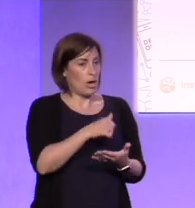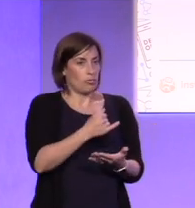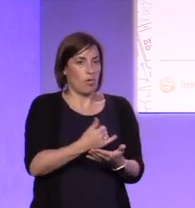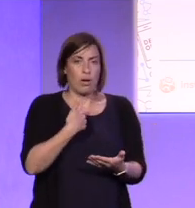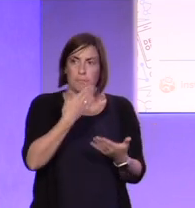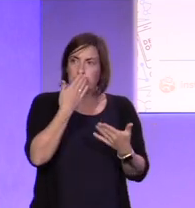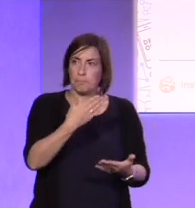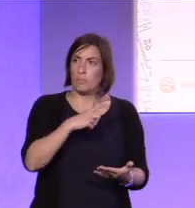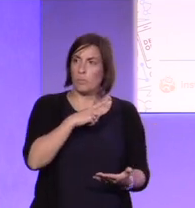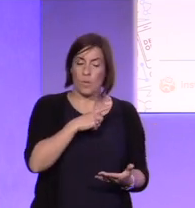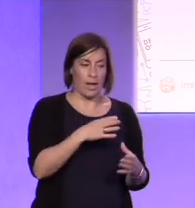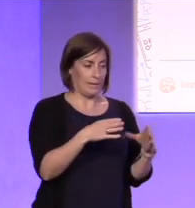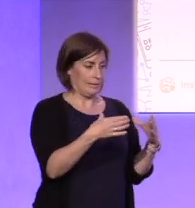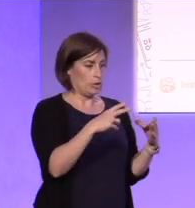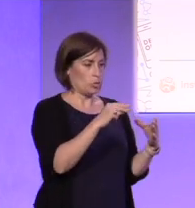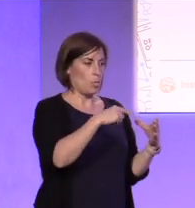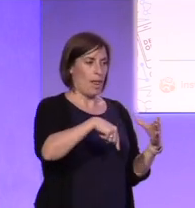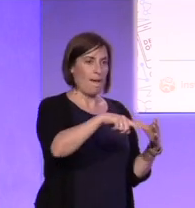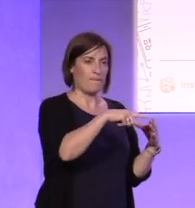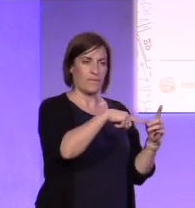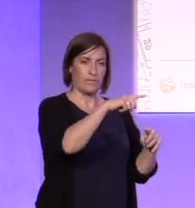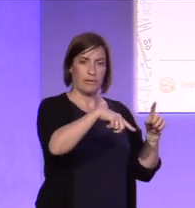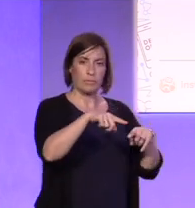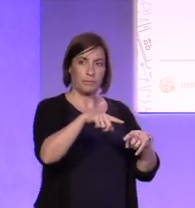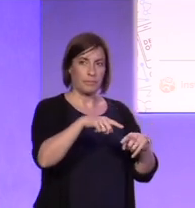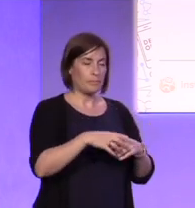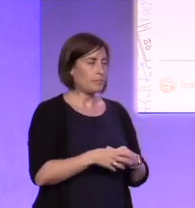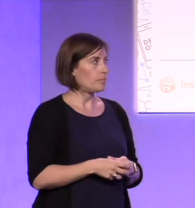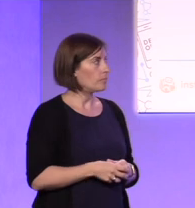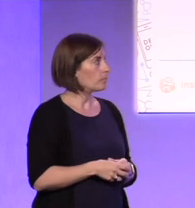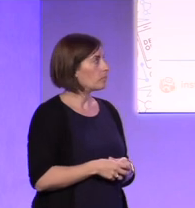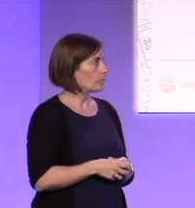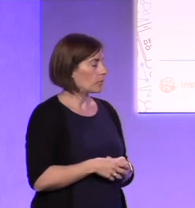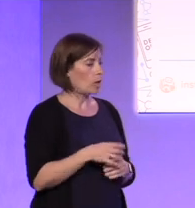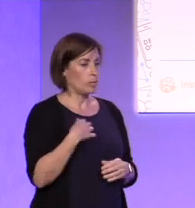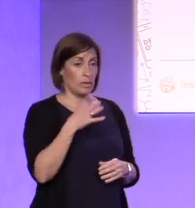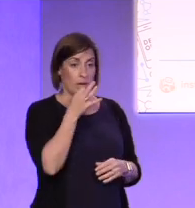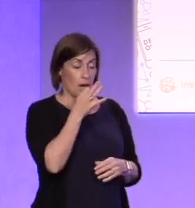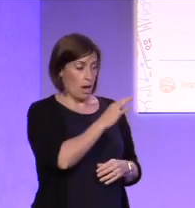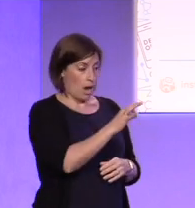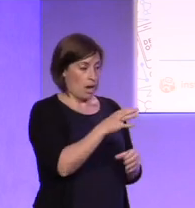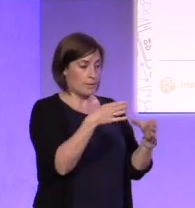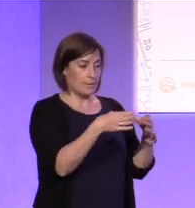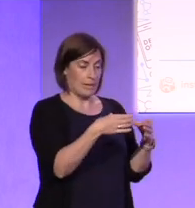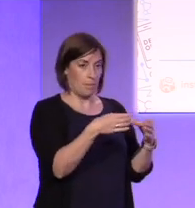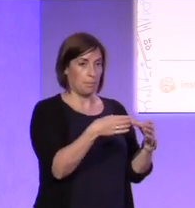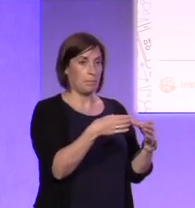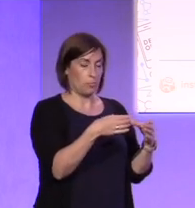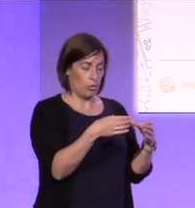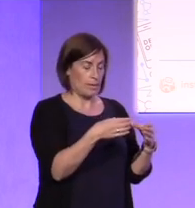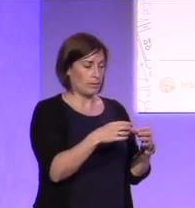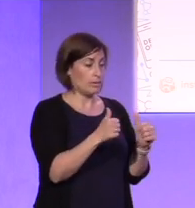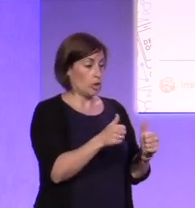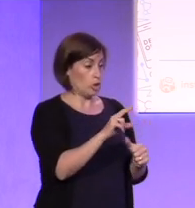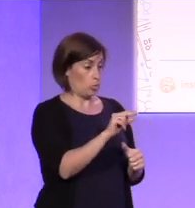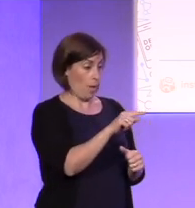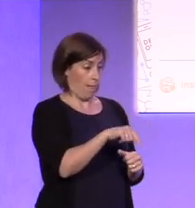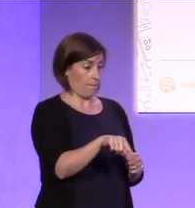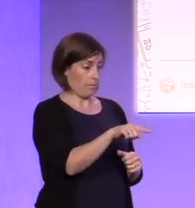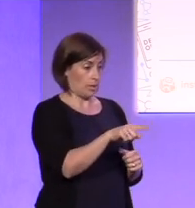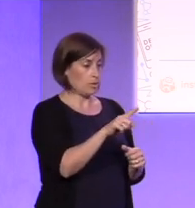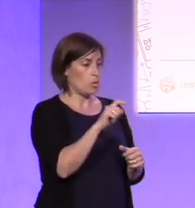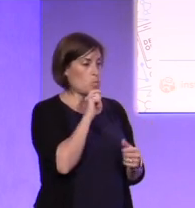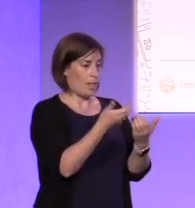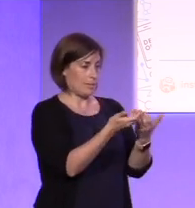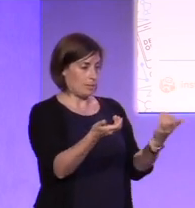to do was to go back to basics once more, and we said to our team, we want you to organize yourselves into two groups. We're going to split you. We're going to